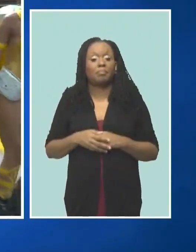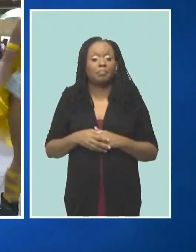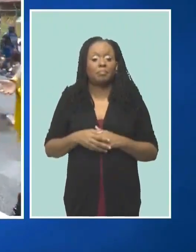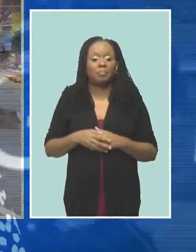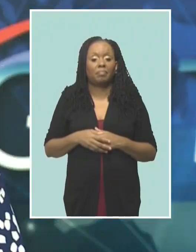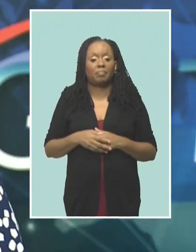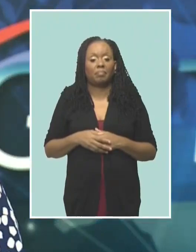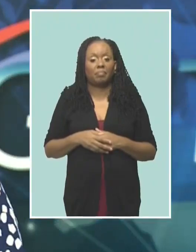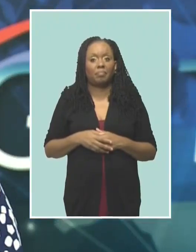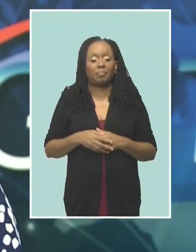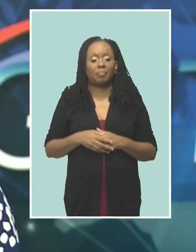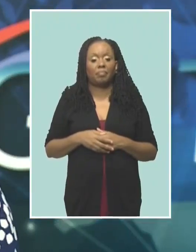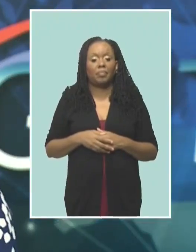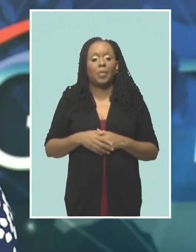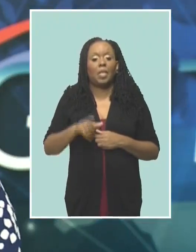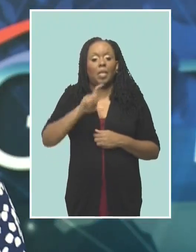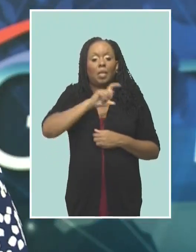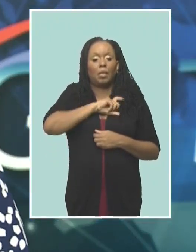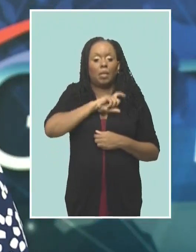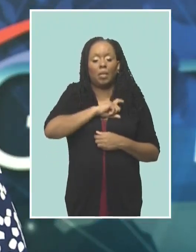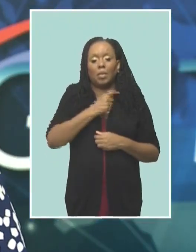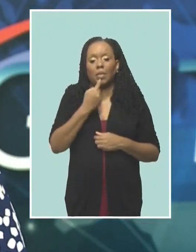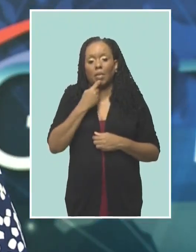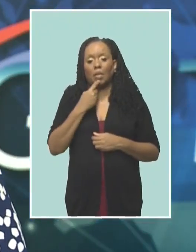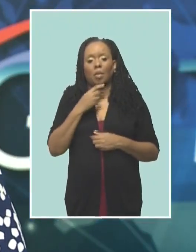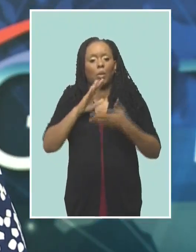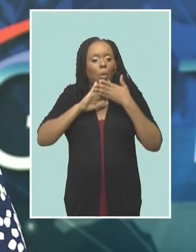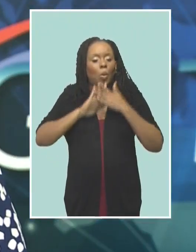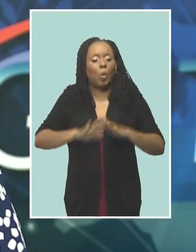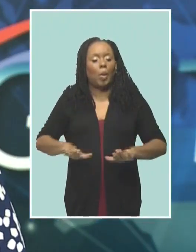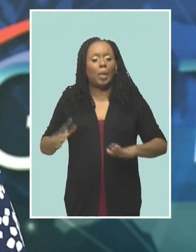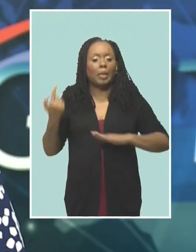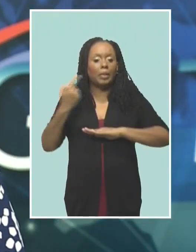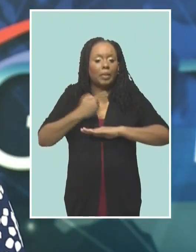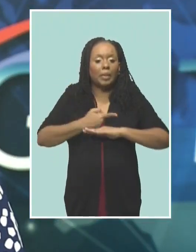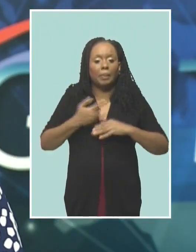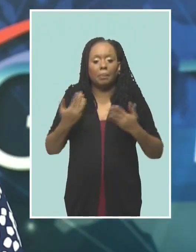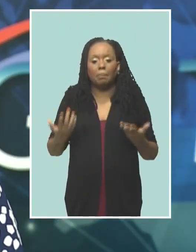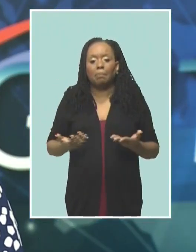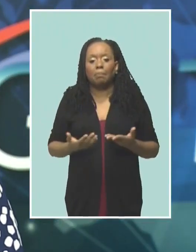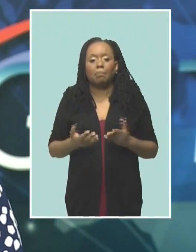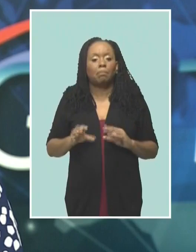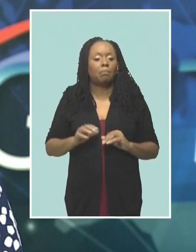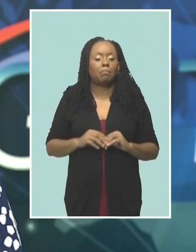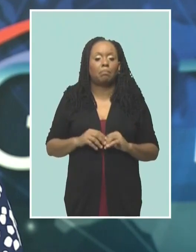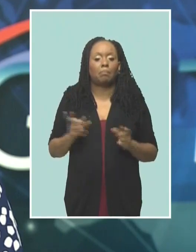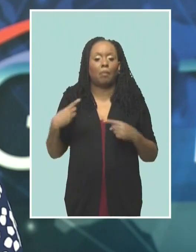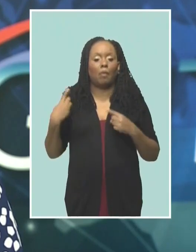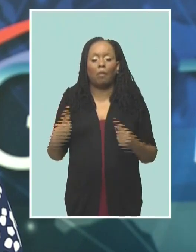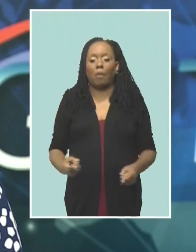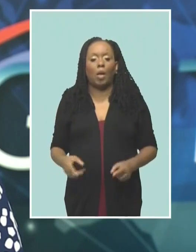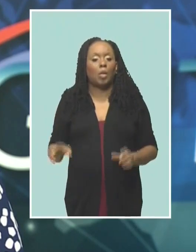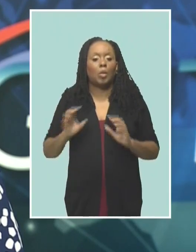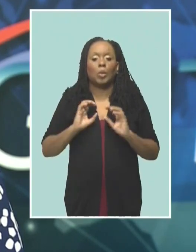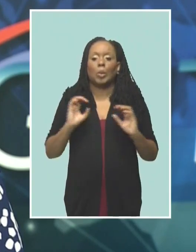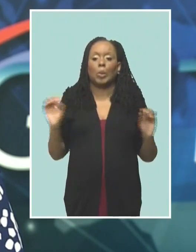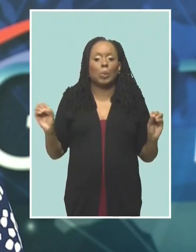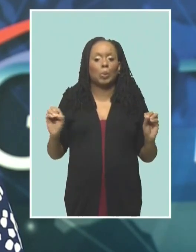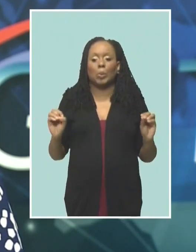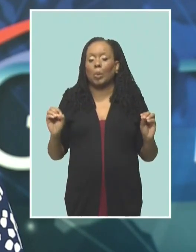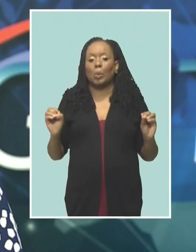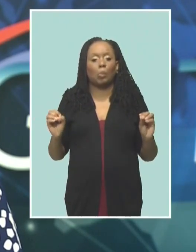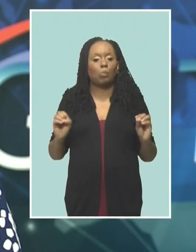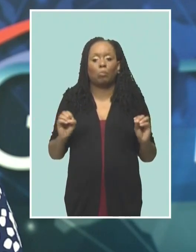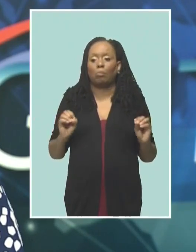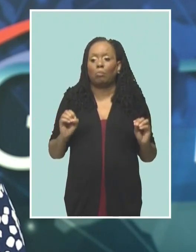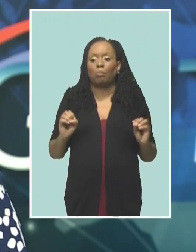News. Thanks, Anesta. It was a relatively quiet day for local law enforcement as police reported an incident-free